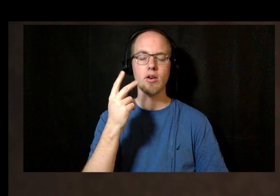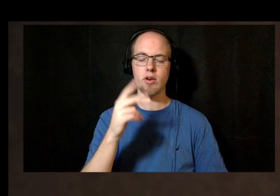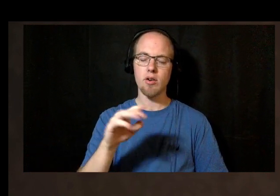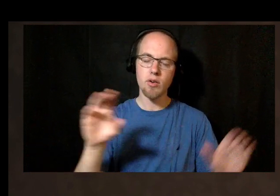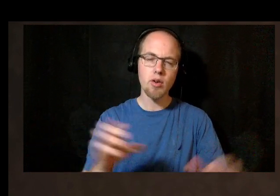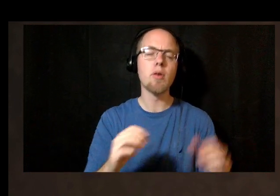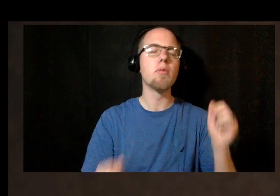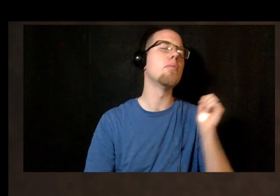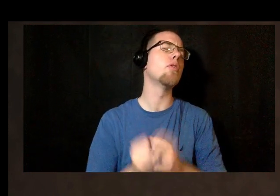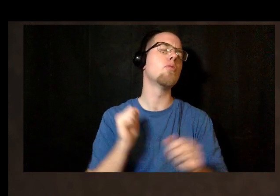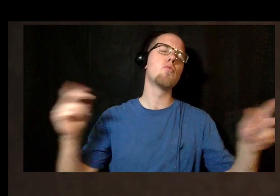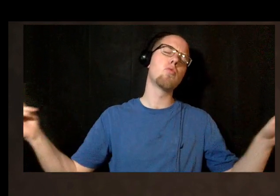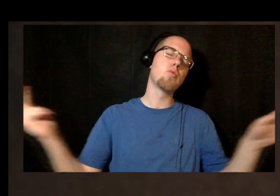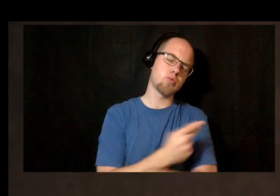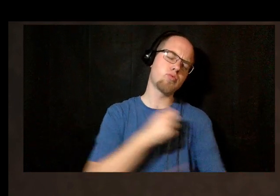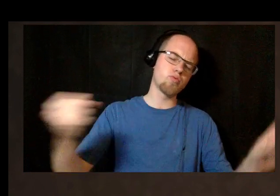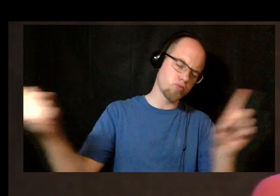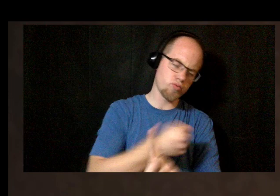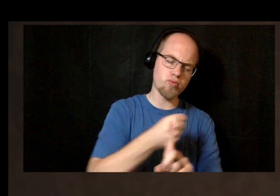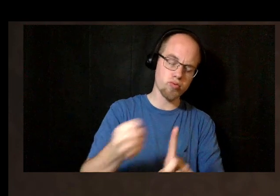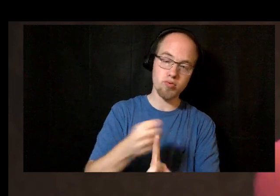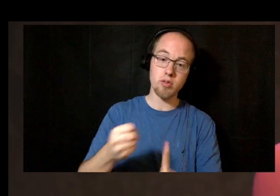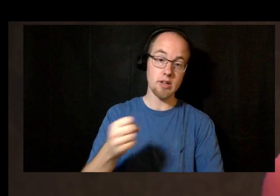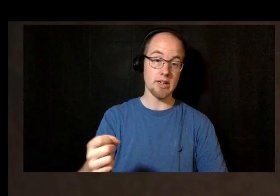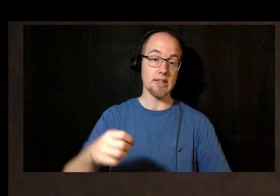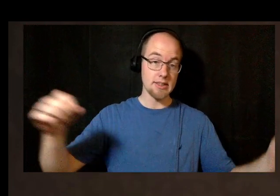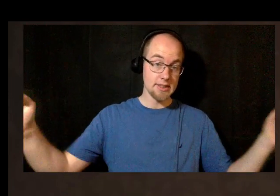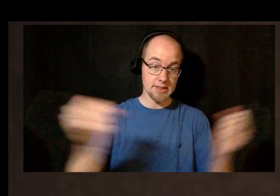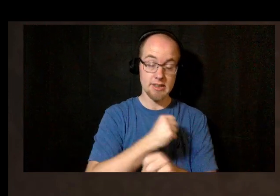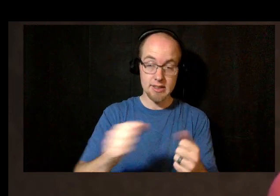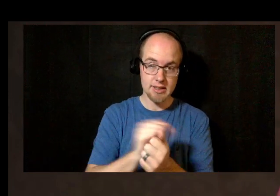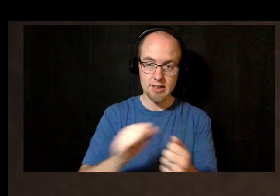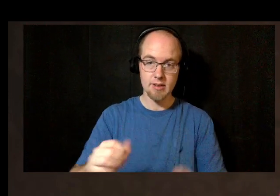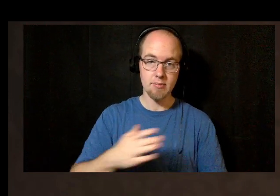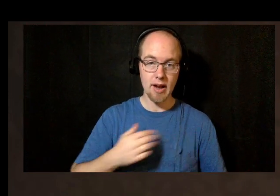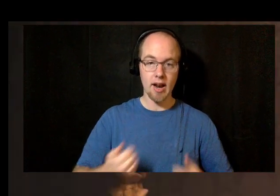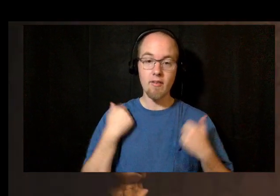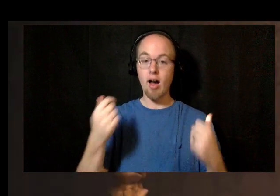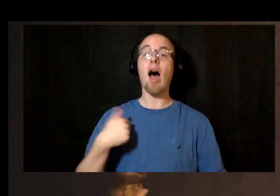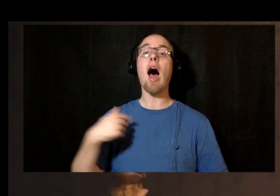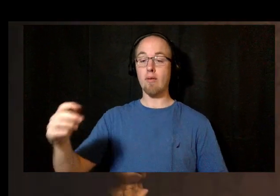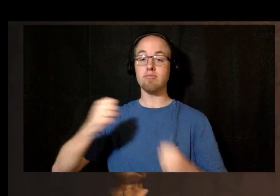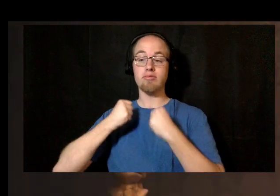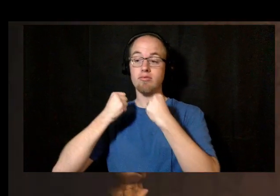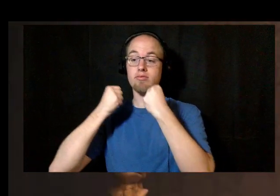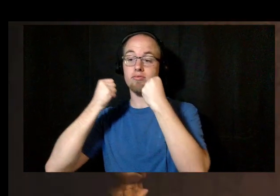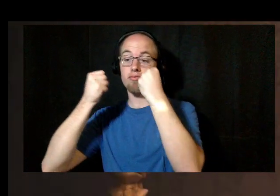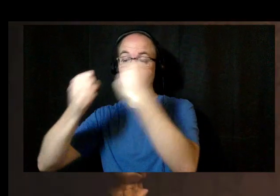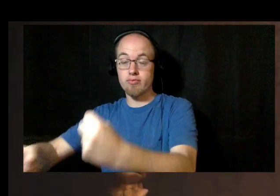acts of violence I've ever seen in my life. And I will be speeding away in my car,